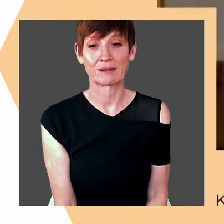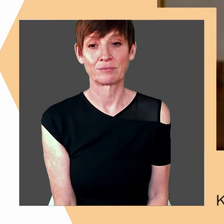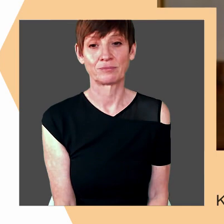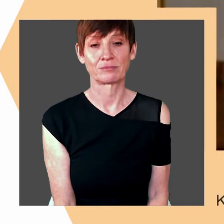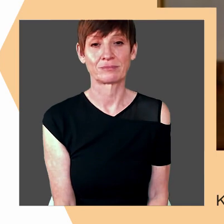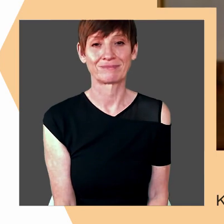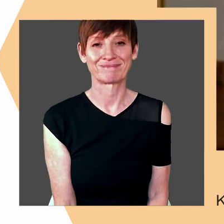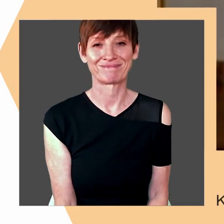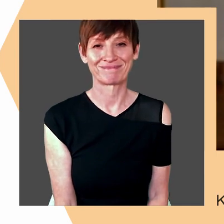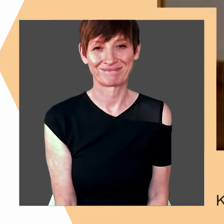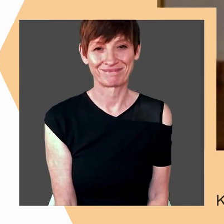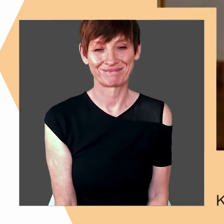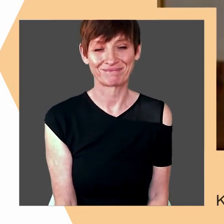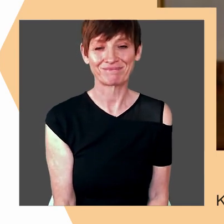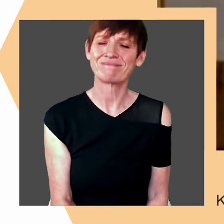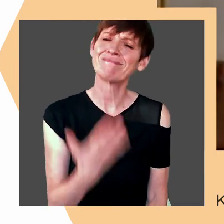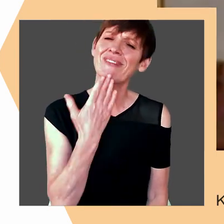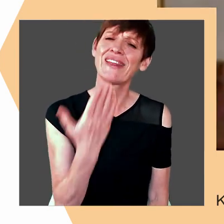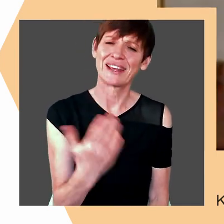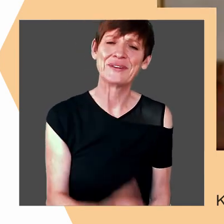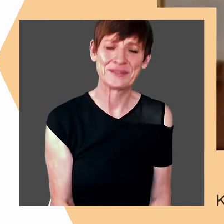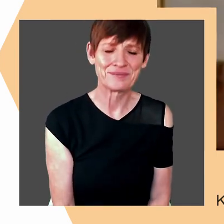I'll say. Thanks, Bucky.